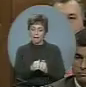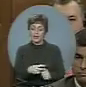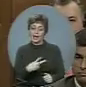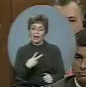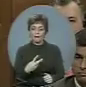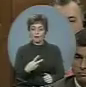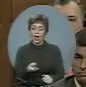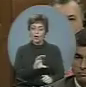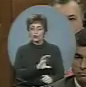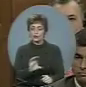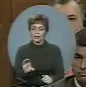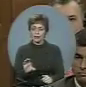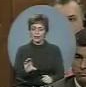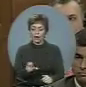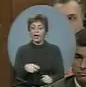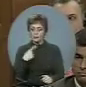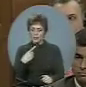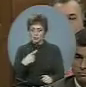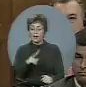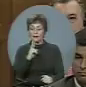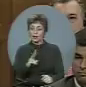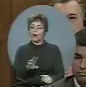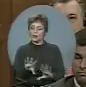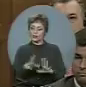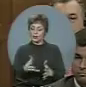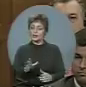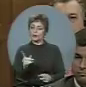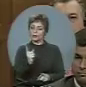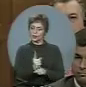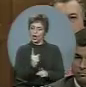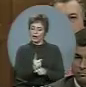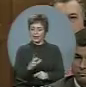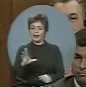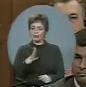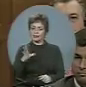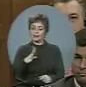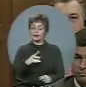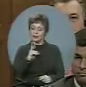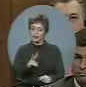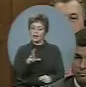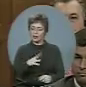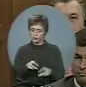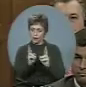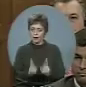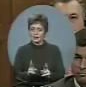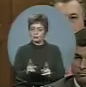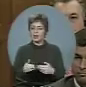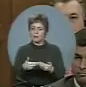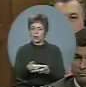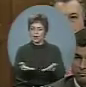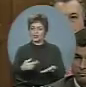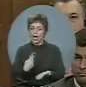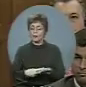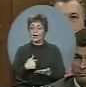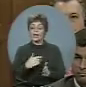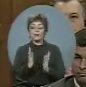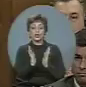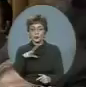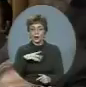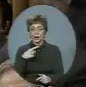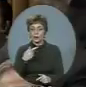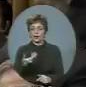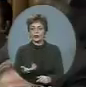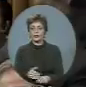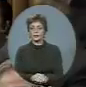with the consideration that this House has always known for one another, apologise and withdraw what clearly was going to be a drive-by